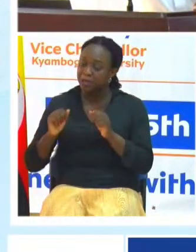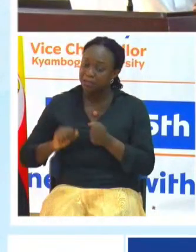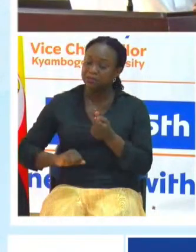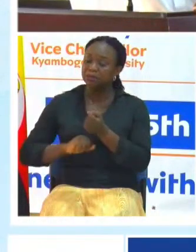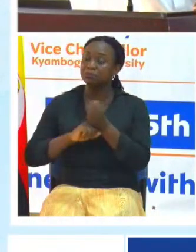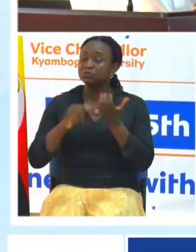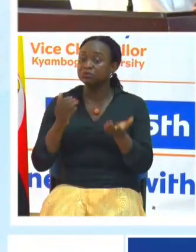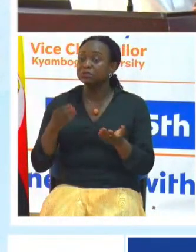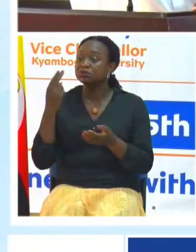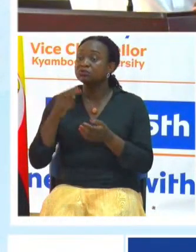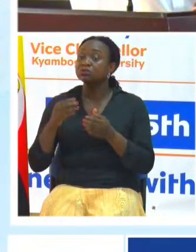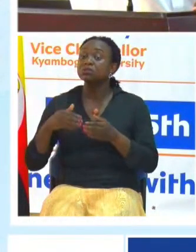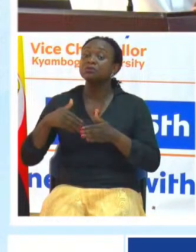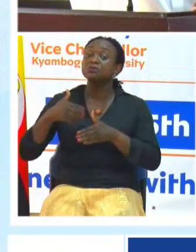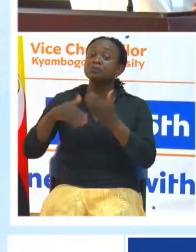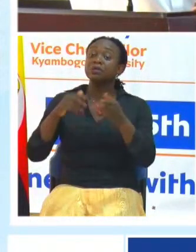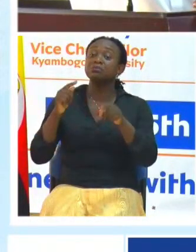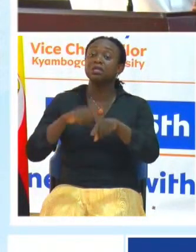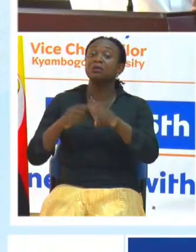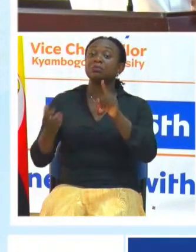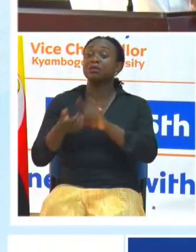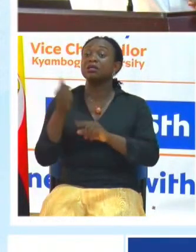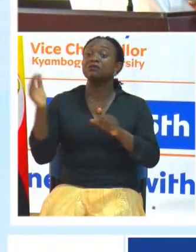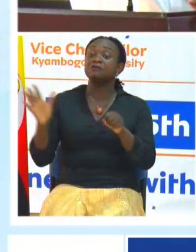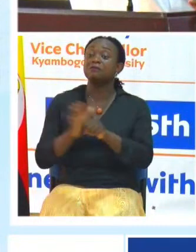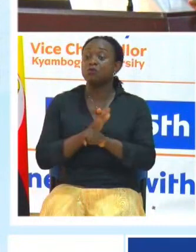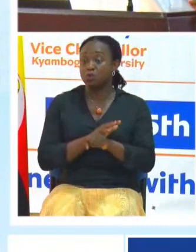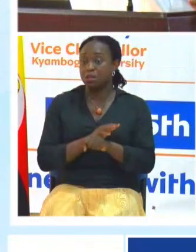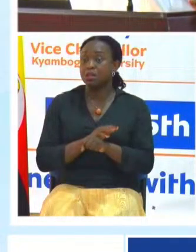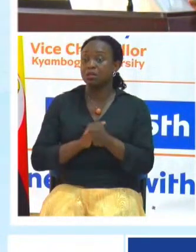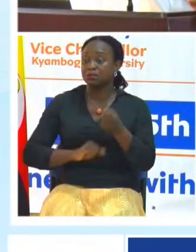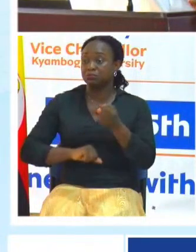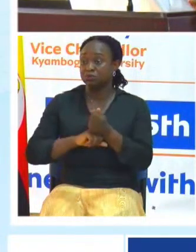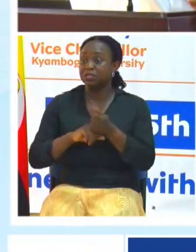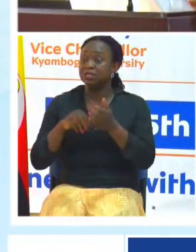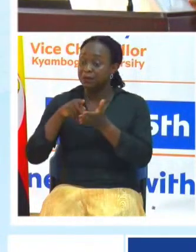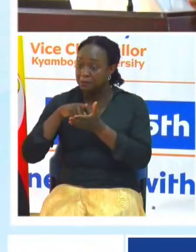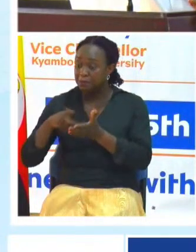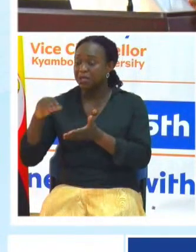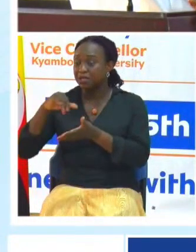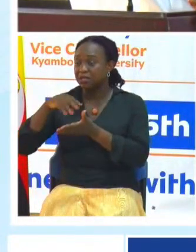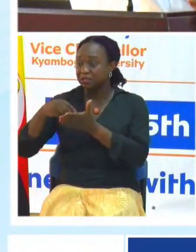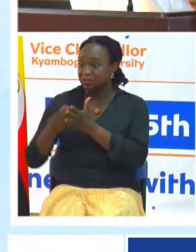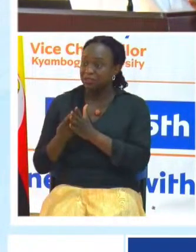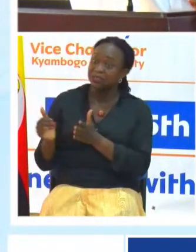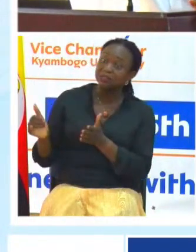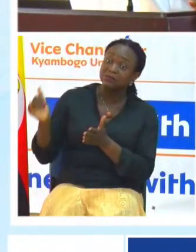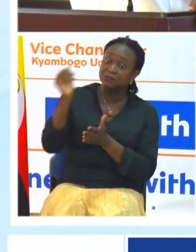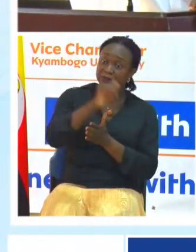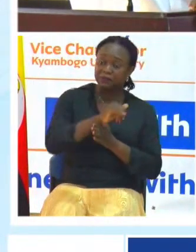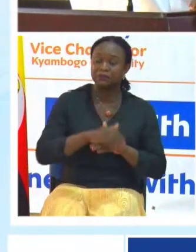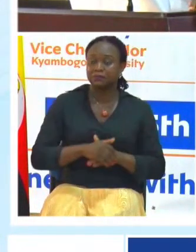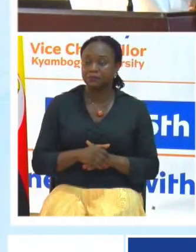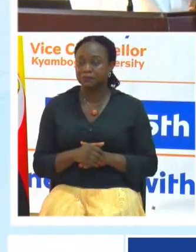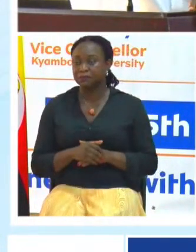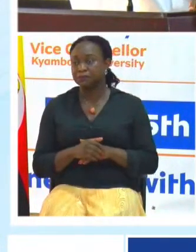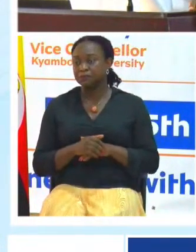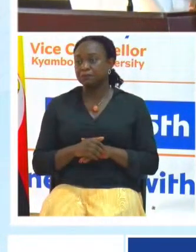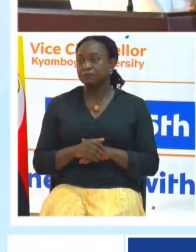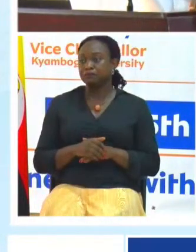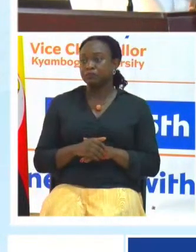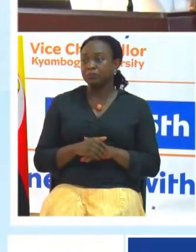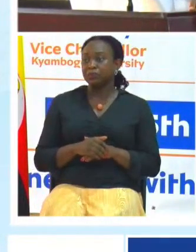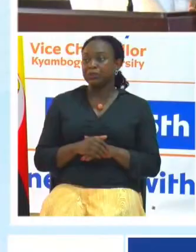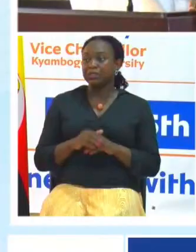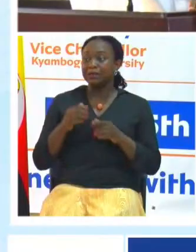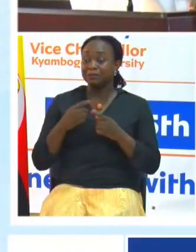up to the time when they get full funding, and then we pay for their tickets to travel in the United States with a little bit of stipend. But to